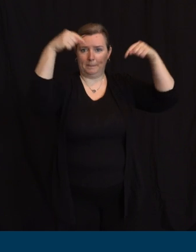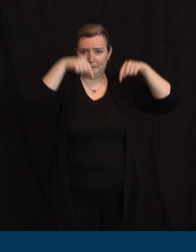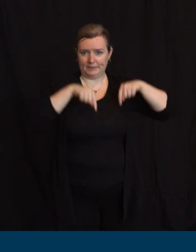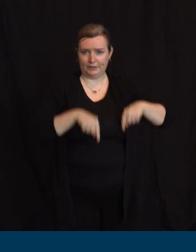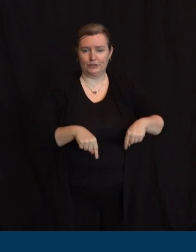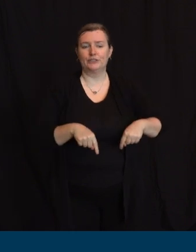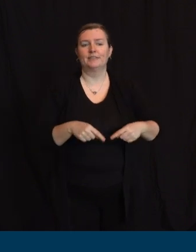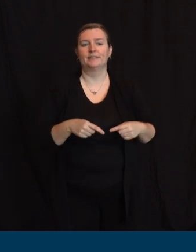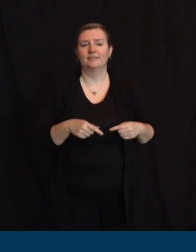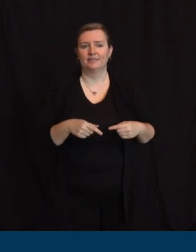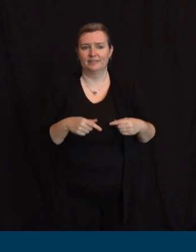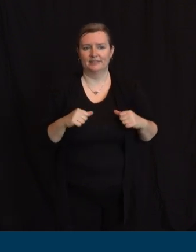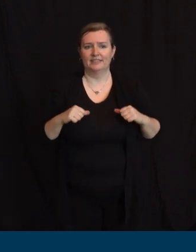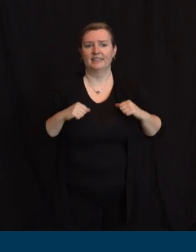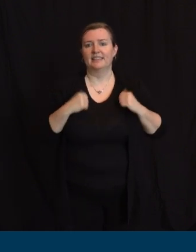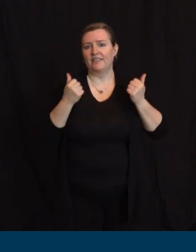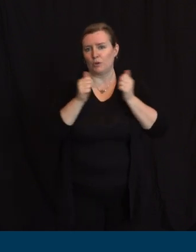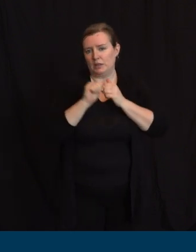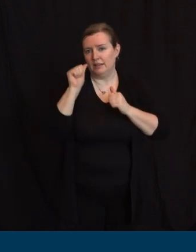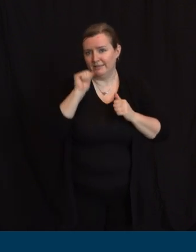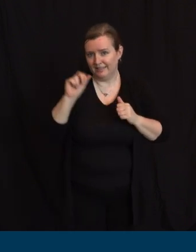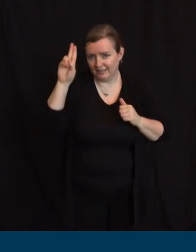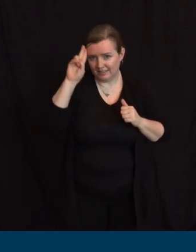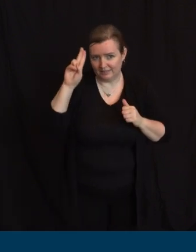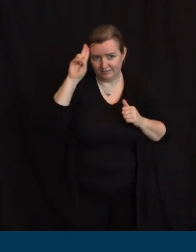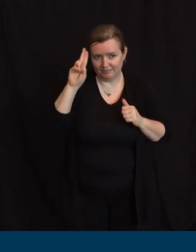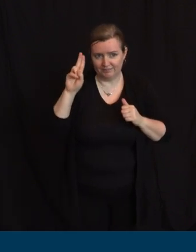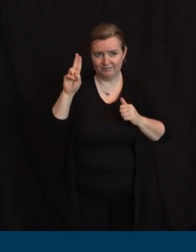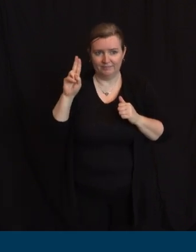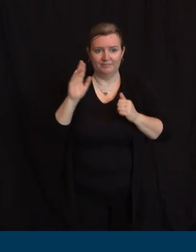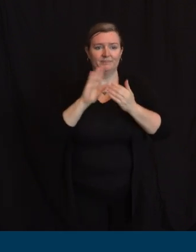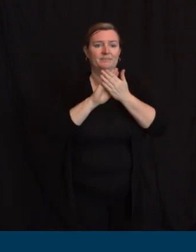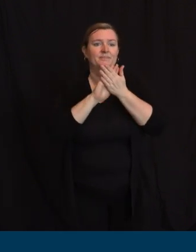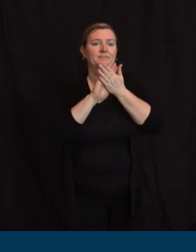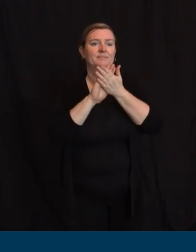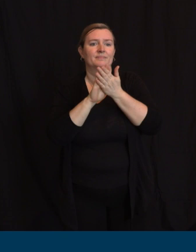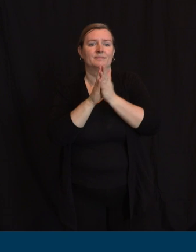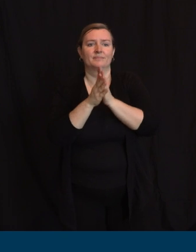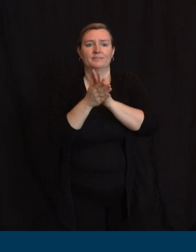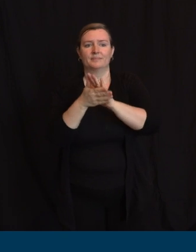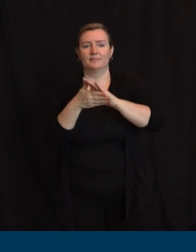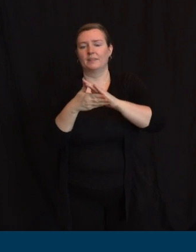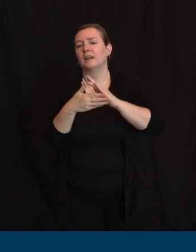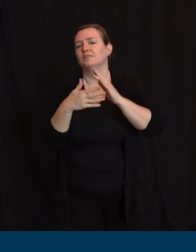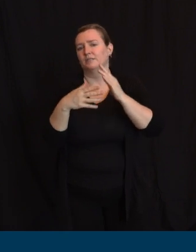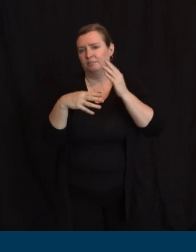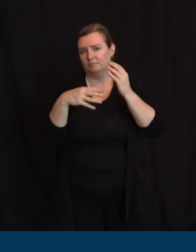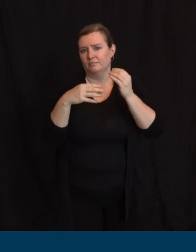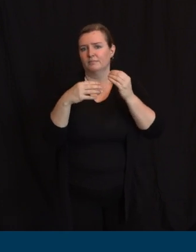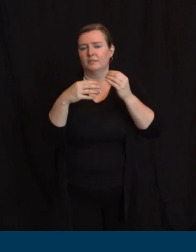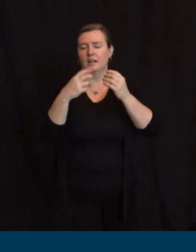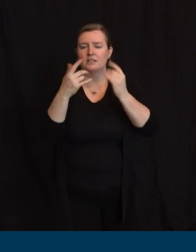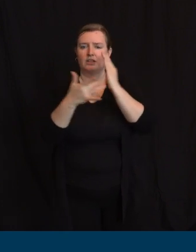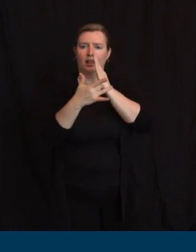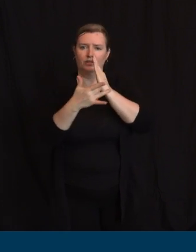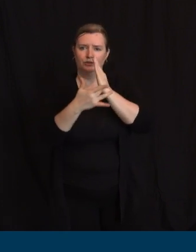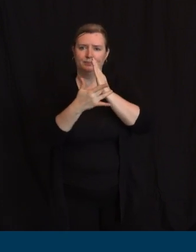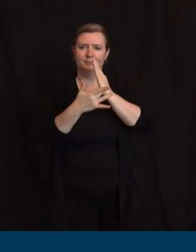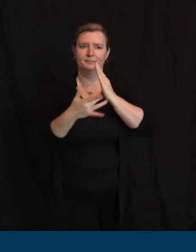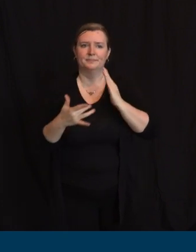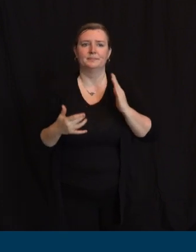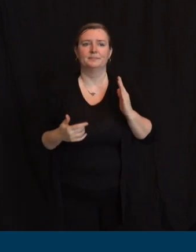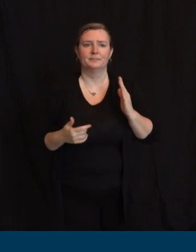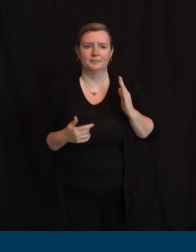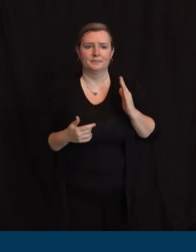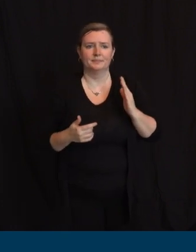here. Margaret would become an X-ray technician and in 1953 married Harvey Feldman, with whom